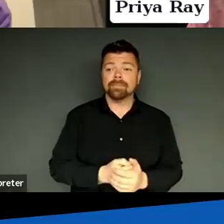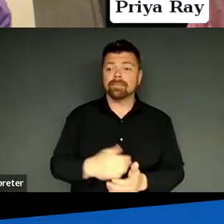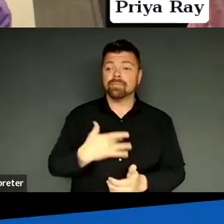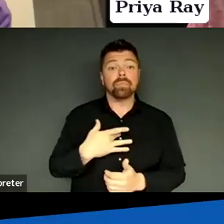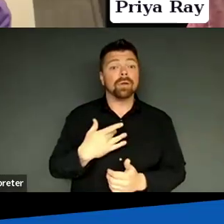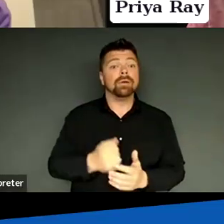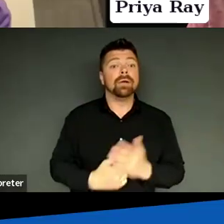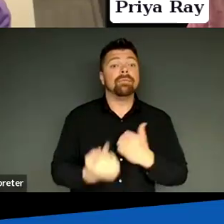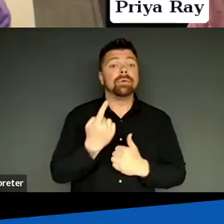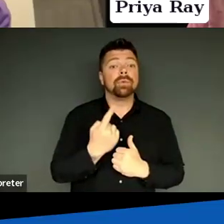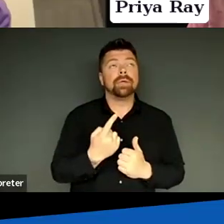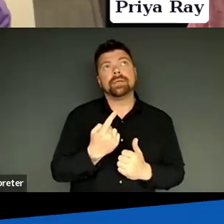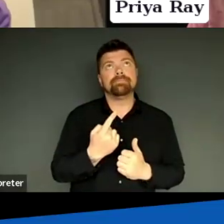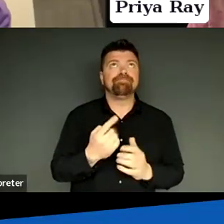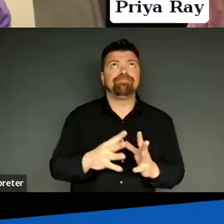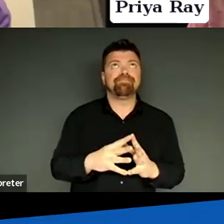everybody does